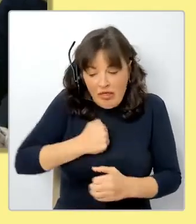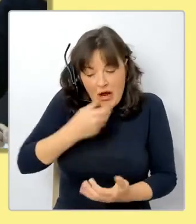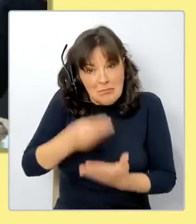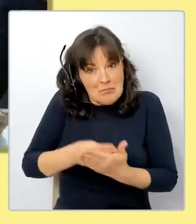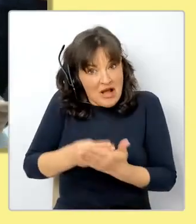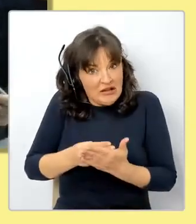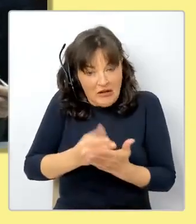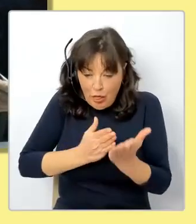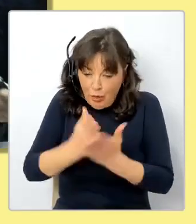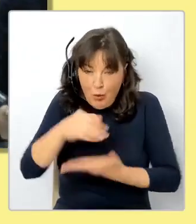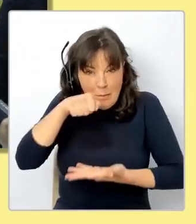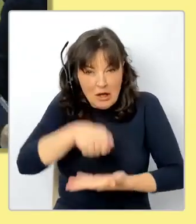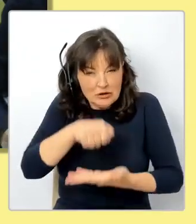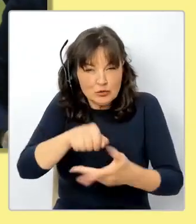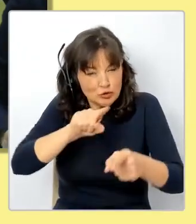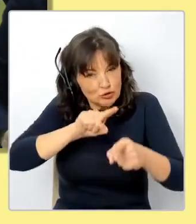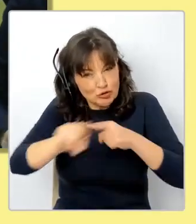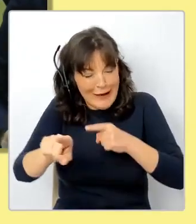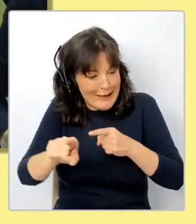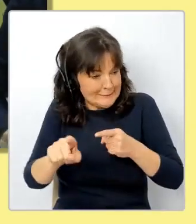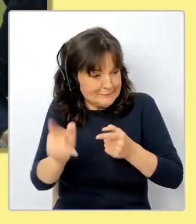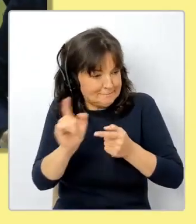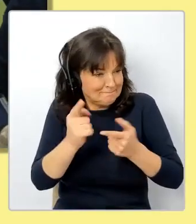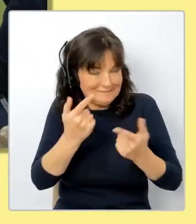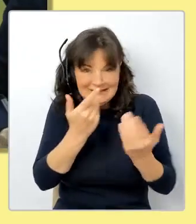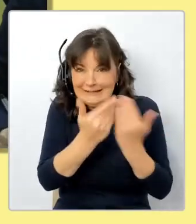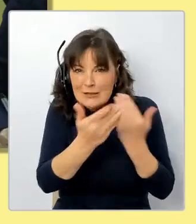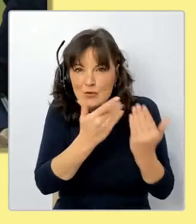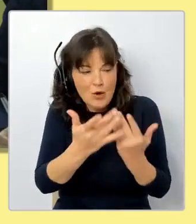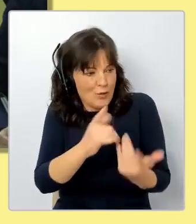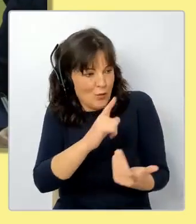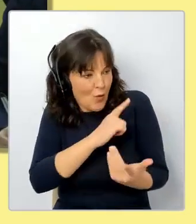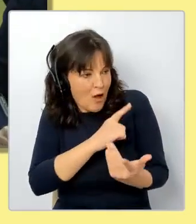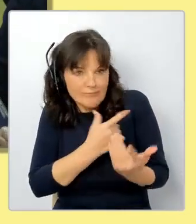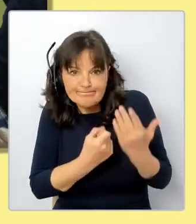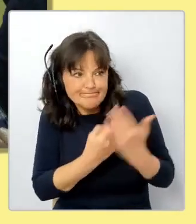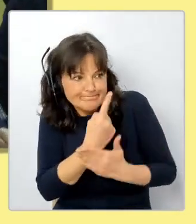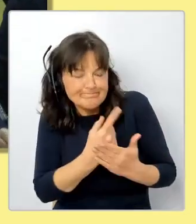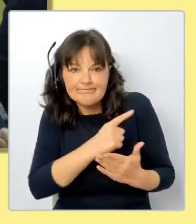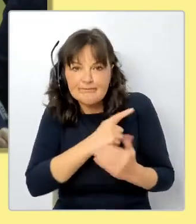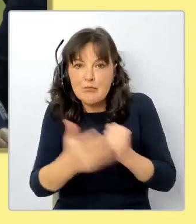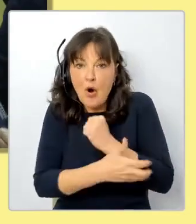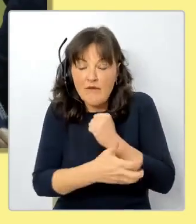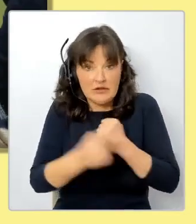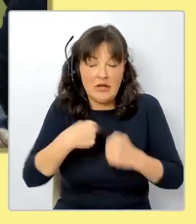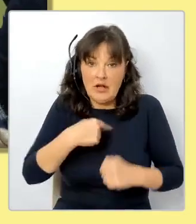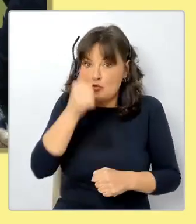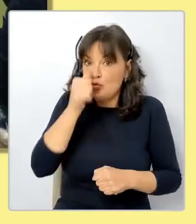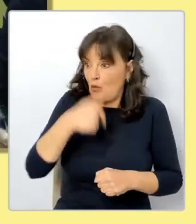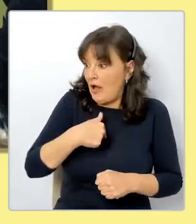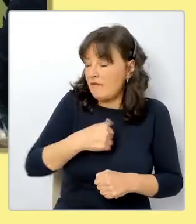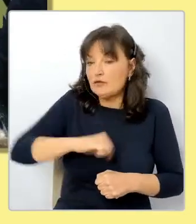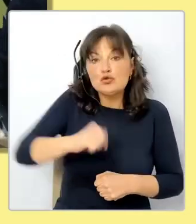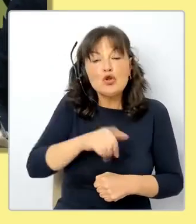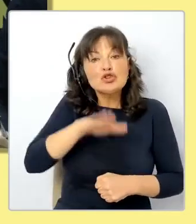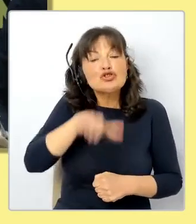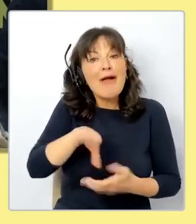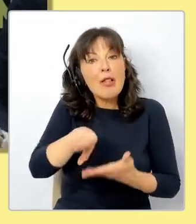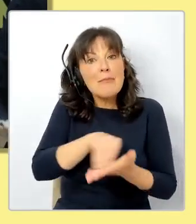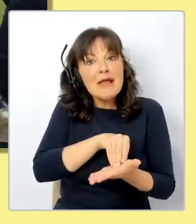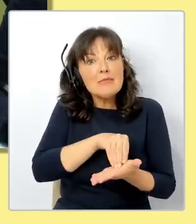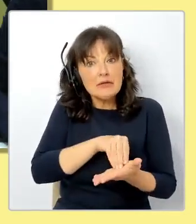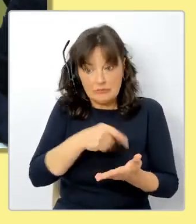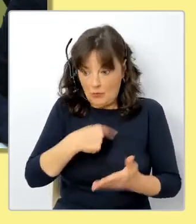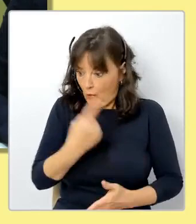to try and tackle the causes of poverty with the Scottish Child Payment, which of course is the only one in any of the